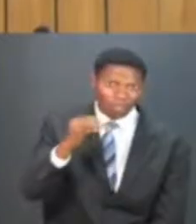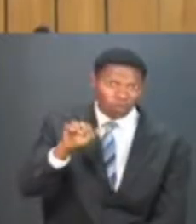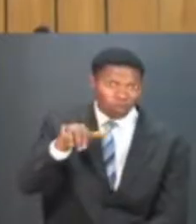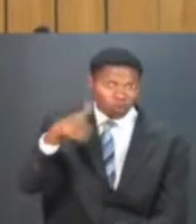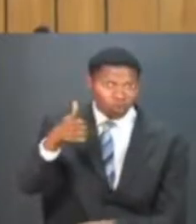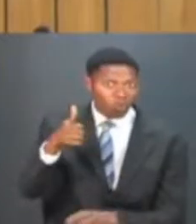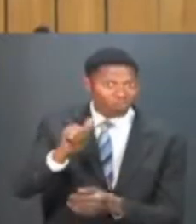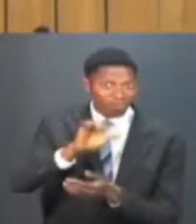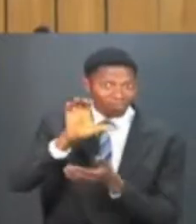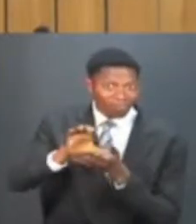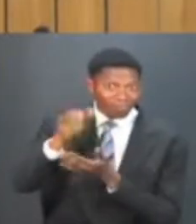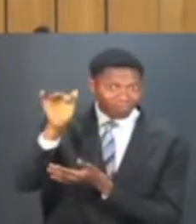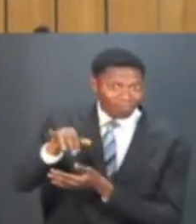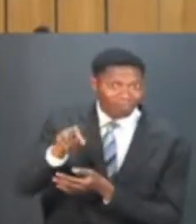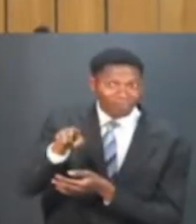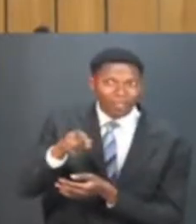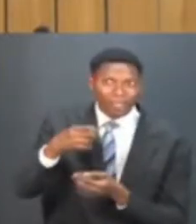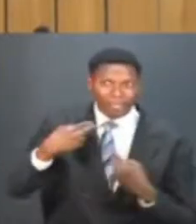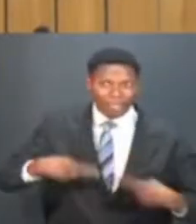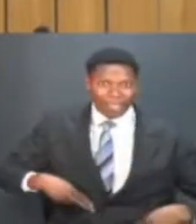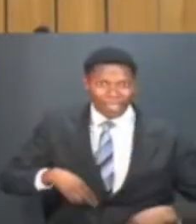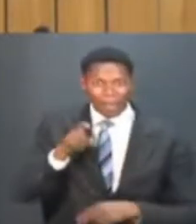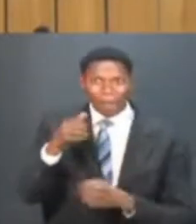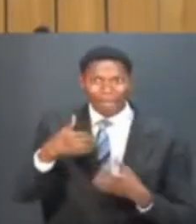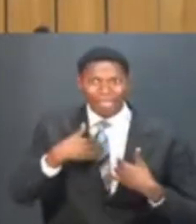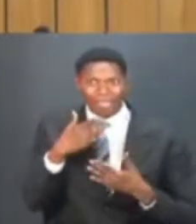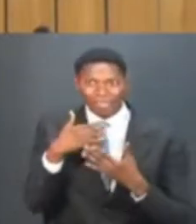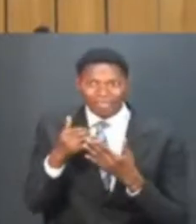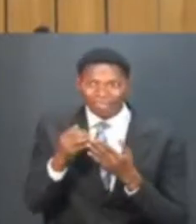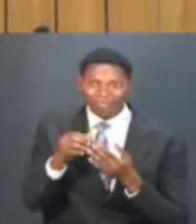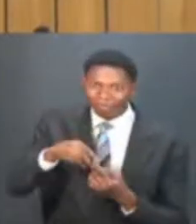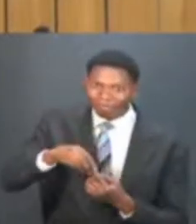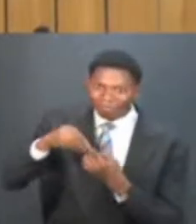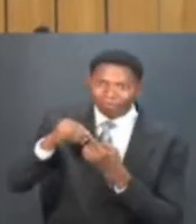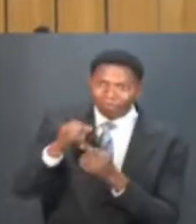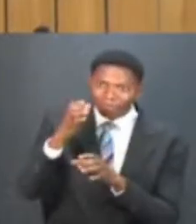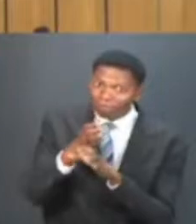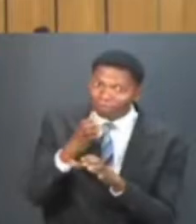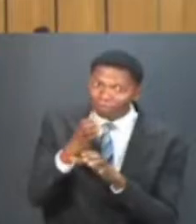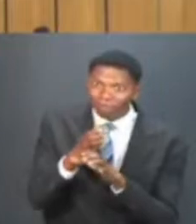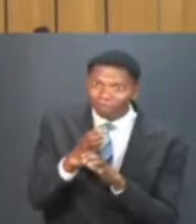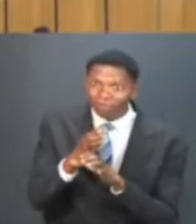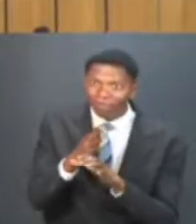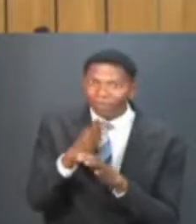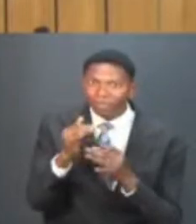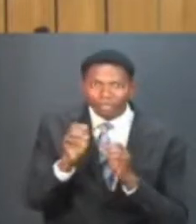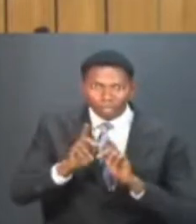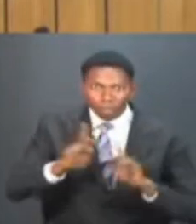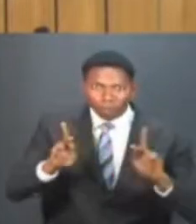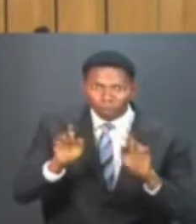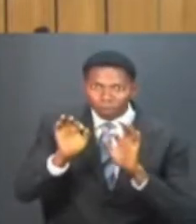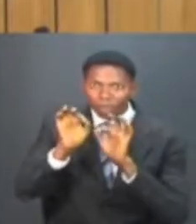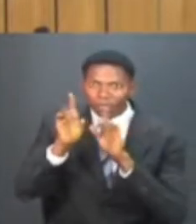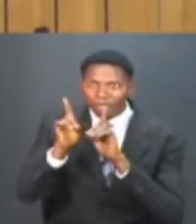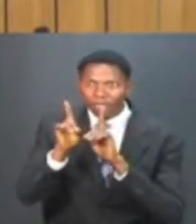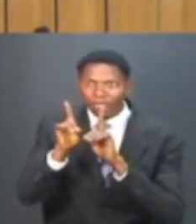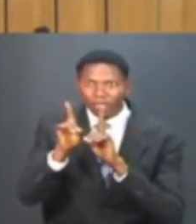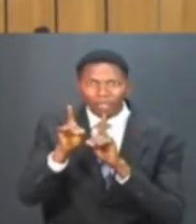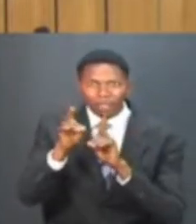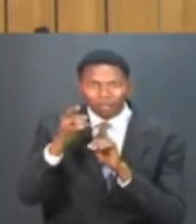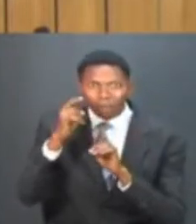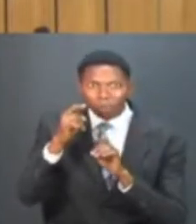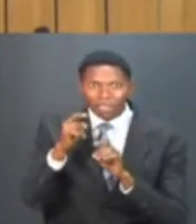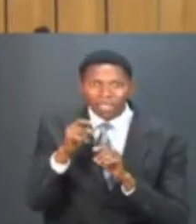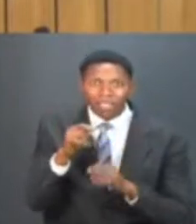facilities have improved specialist care. Additionally, public education campaigns through